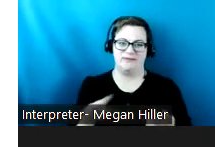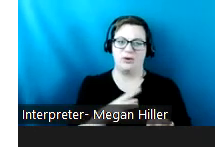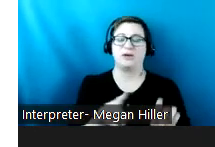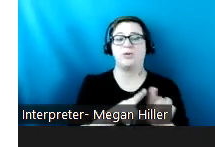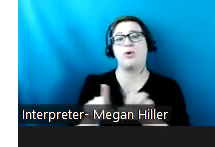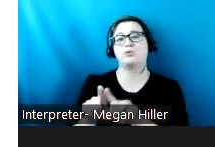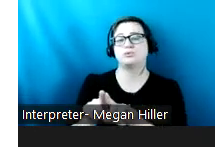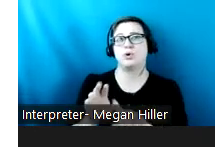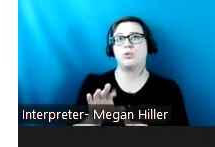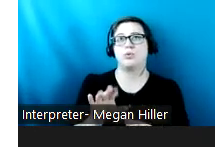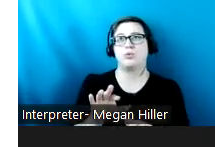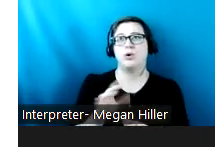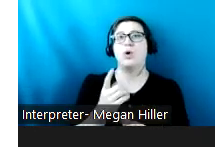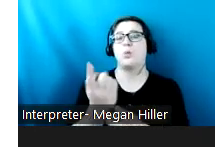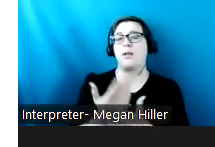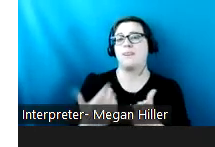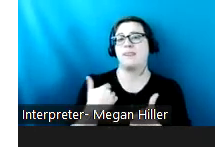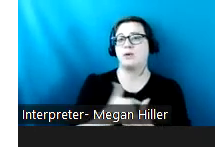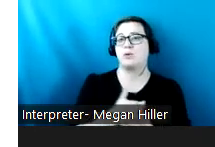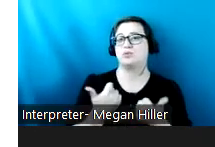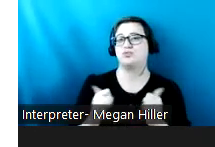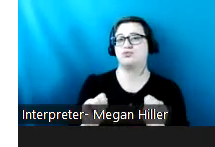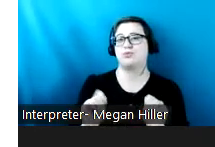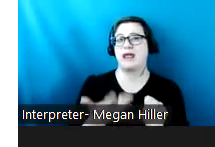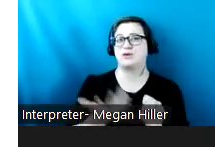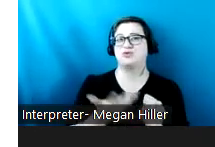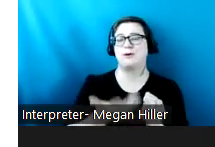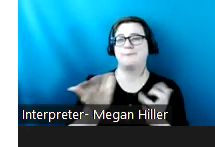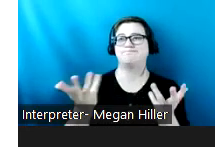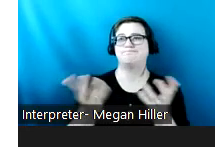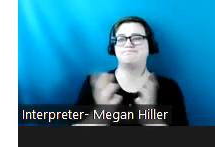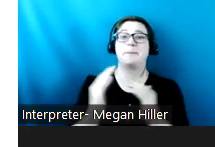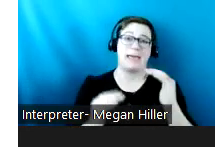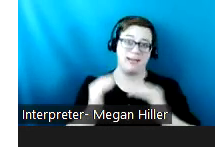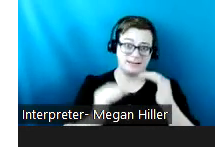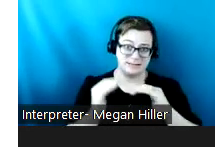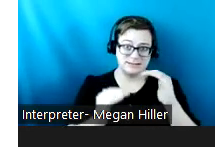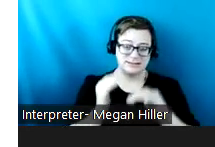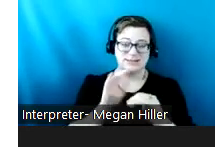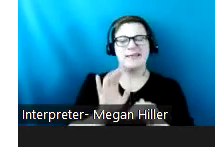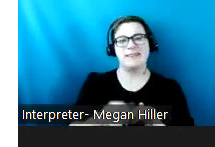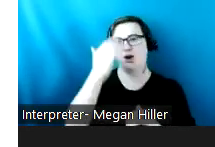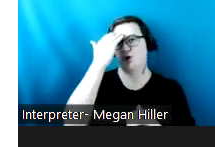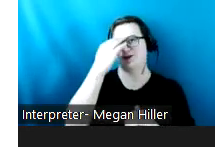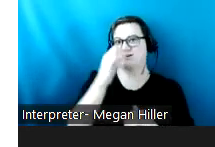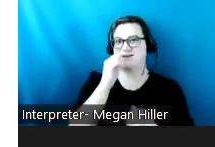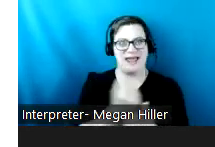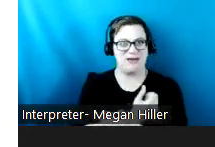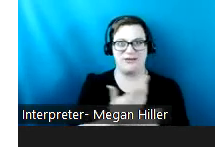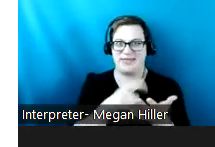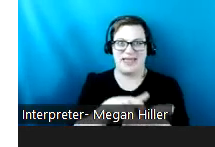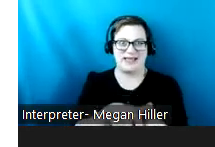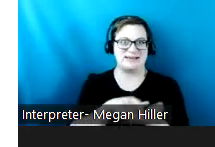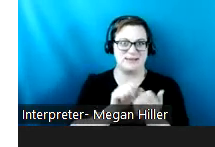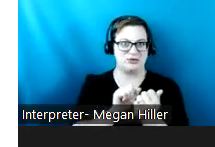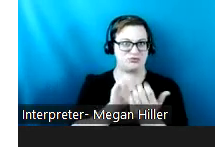one of the things that we're trying to balance here is the knowledge that not everything has to be addressed